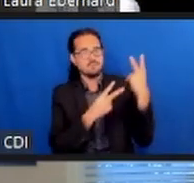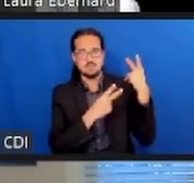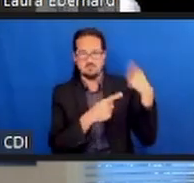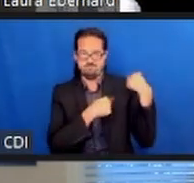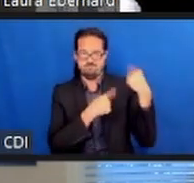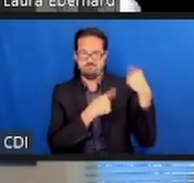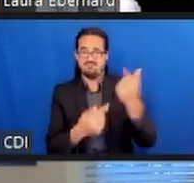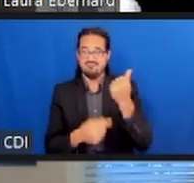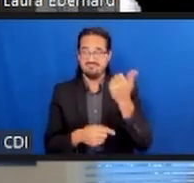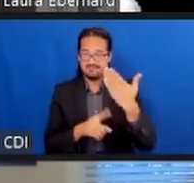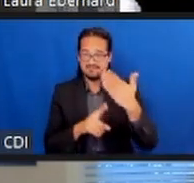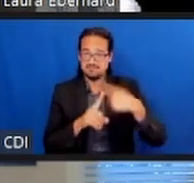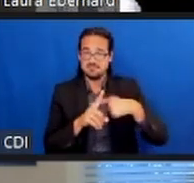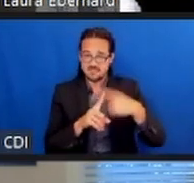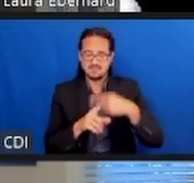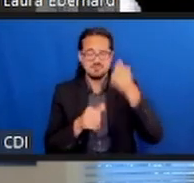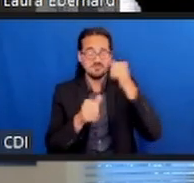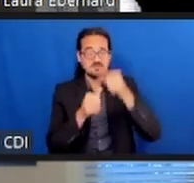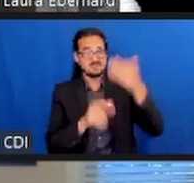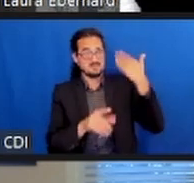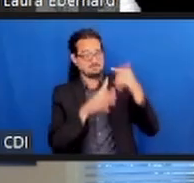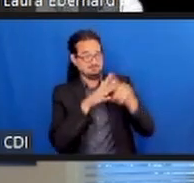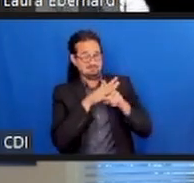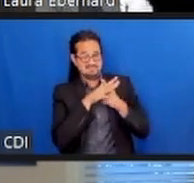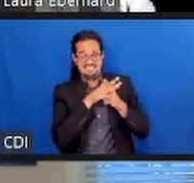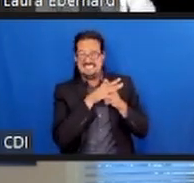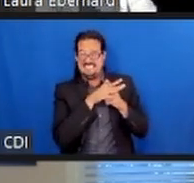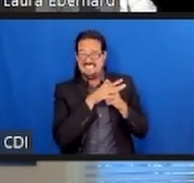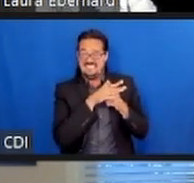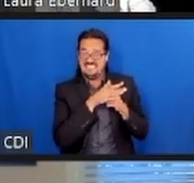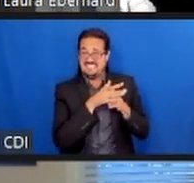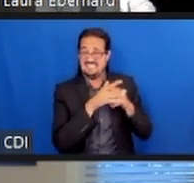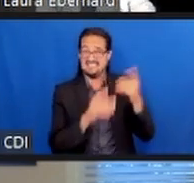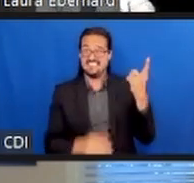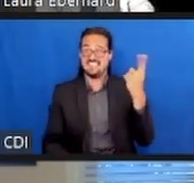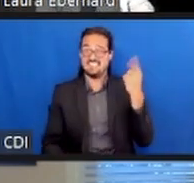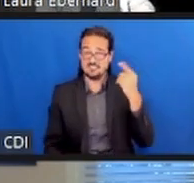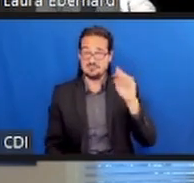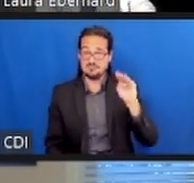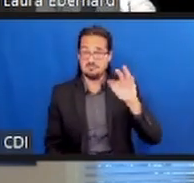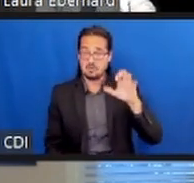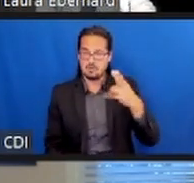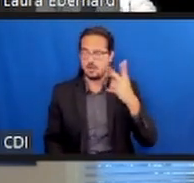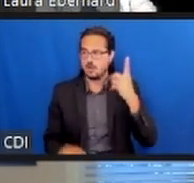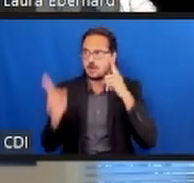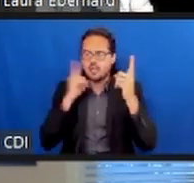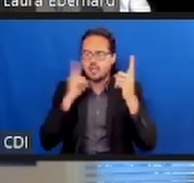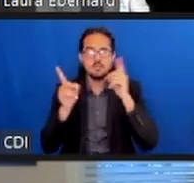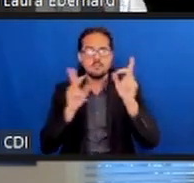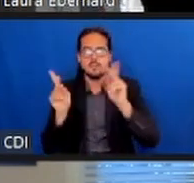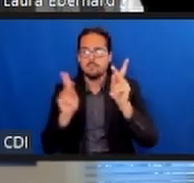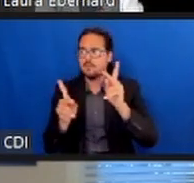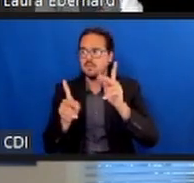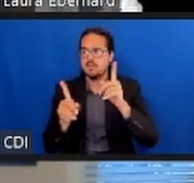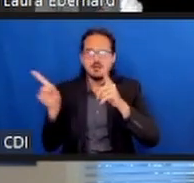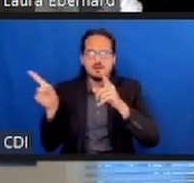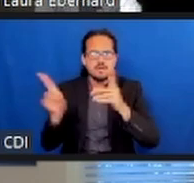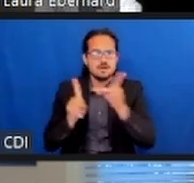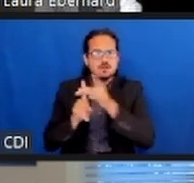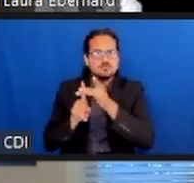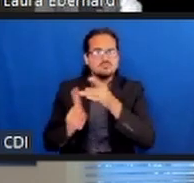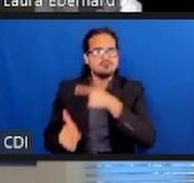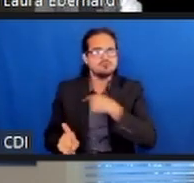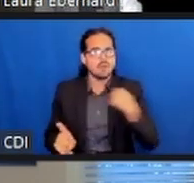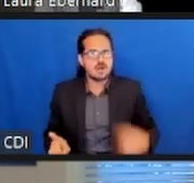pandemic, when reports were coming out of China of this new virus that wasn't even called COVID-19 at that